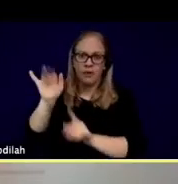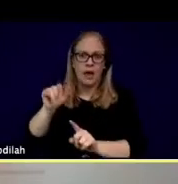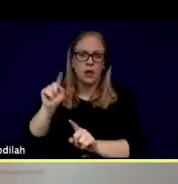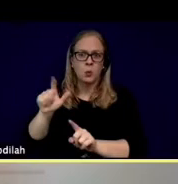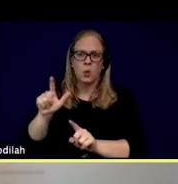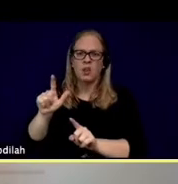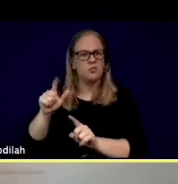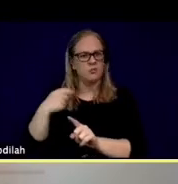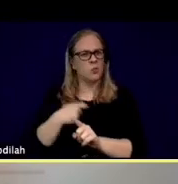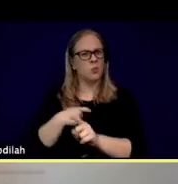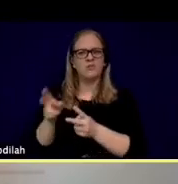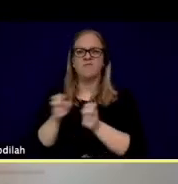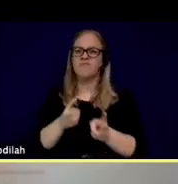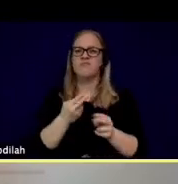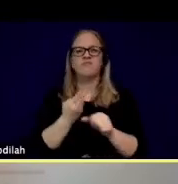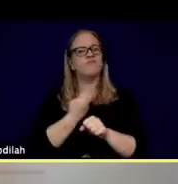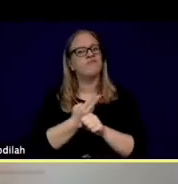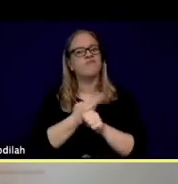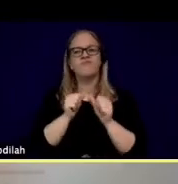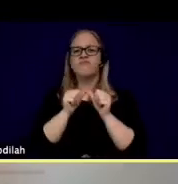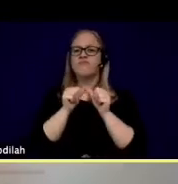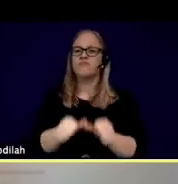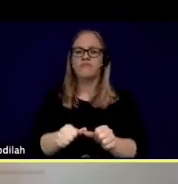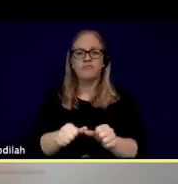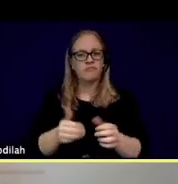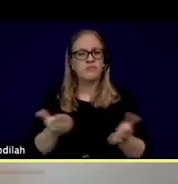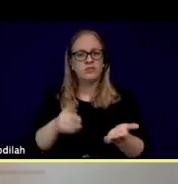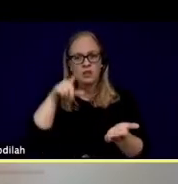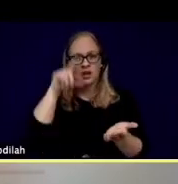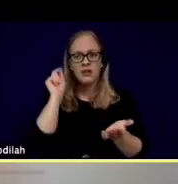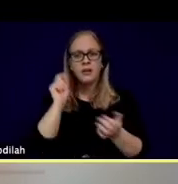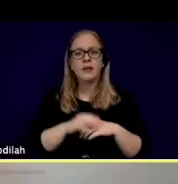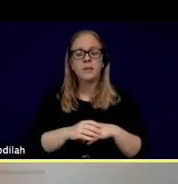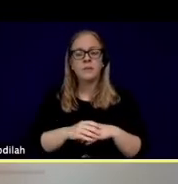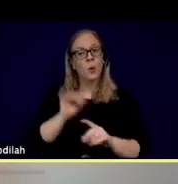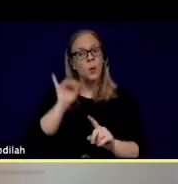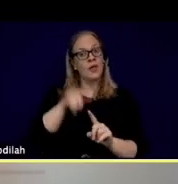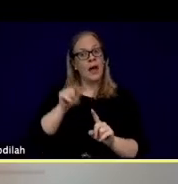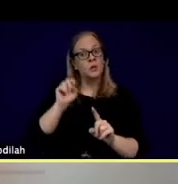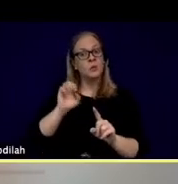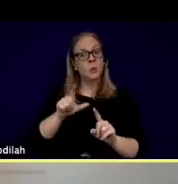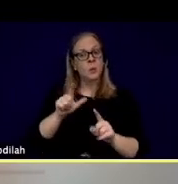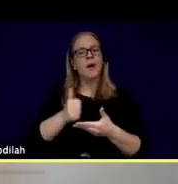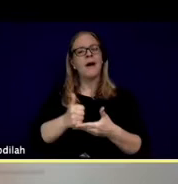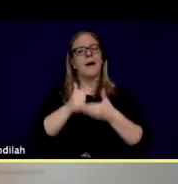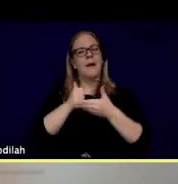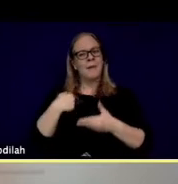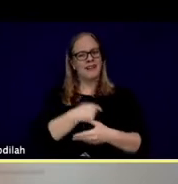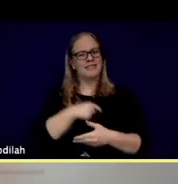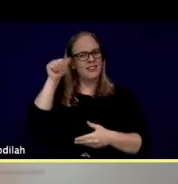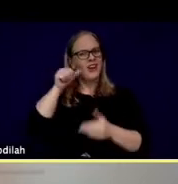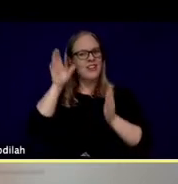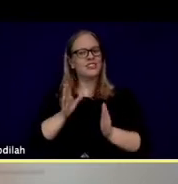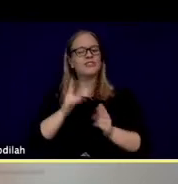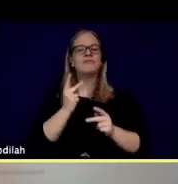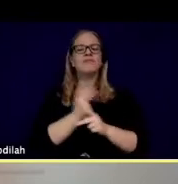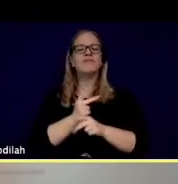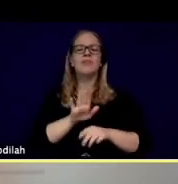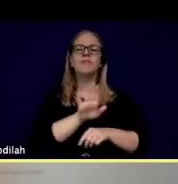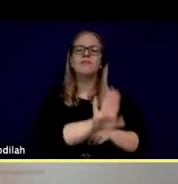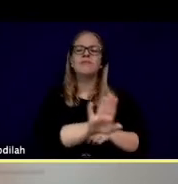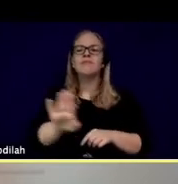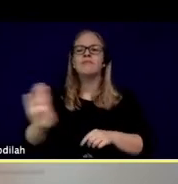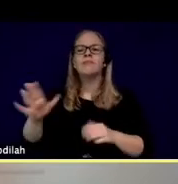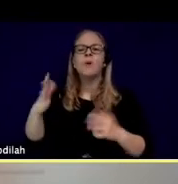it at Gallaudet. And it helps audiologists determine what might be the specific listening situations in which an